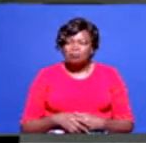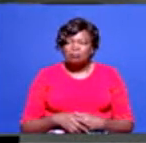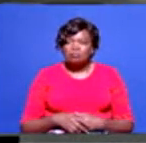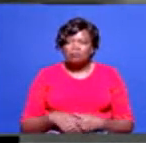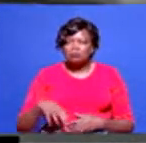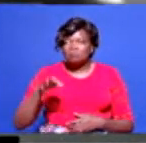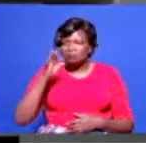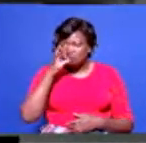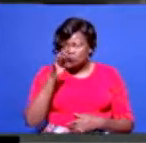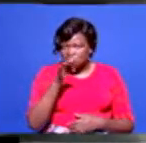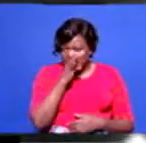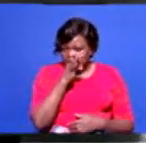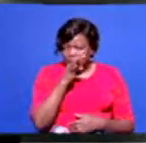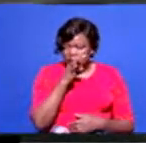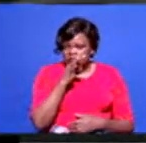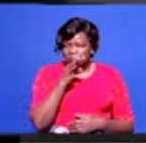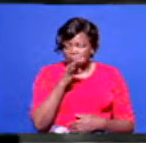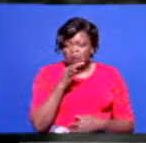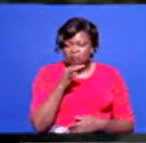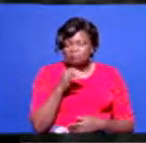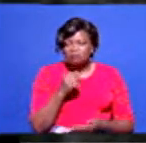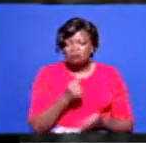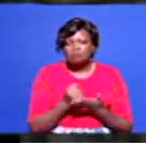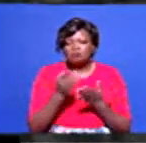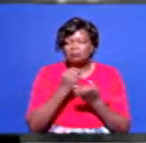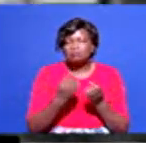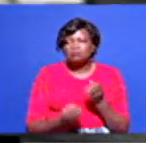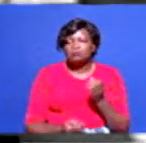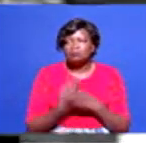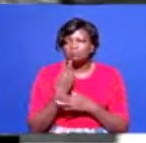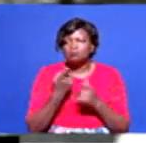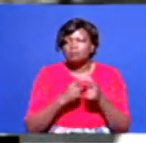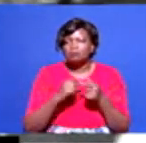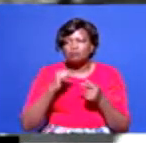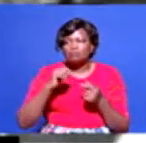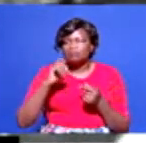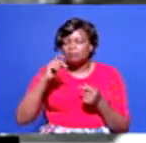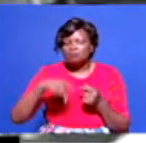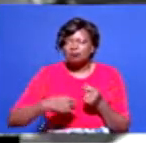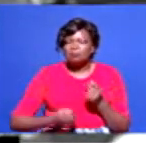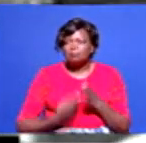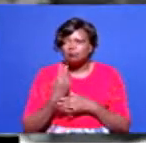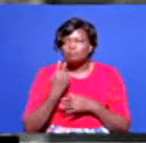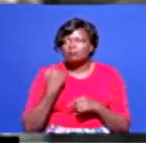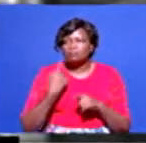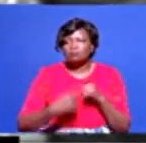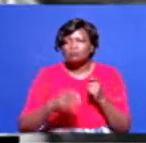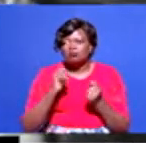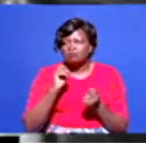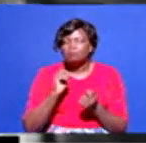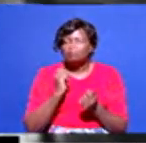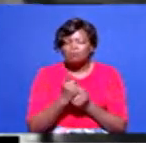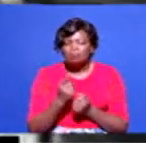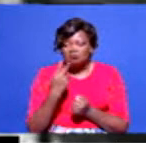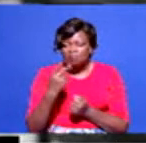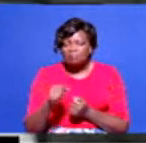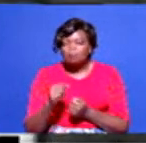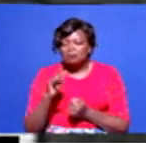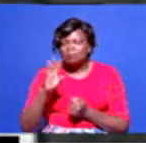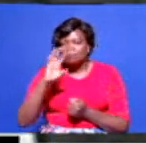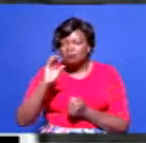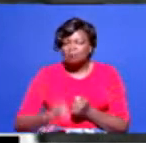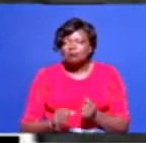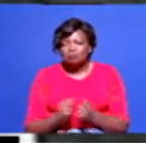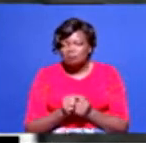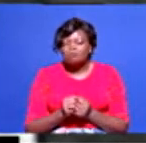the economy experienced steady growth, where GDP growth was, in 2011, 4.4%, with income